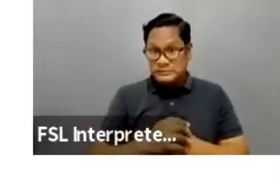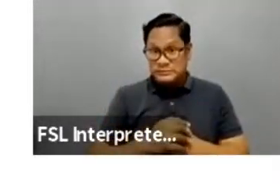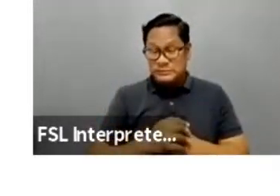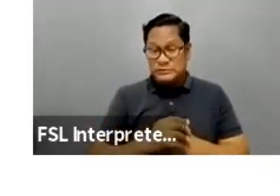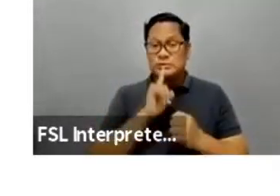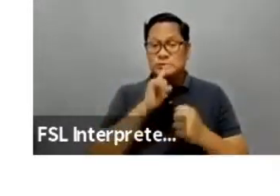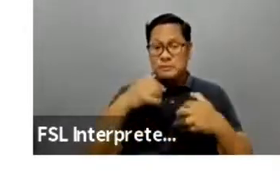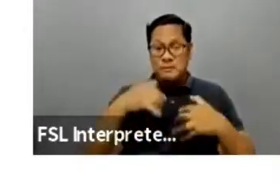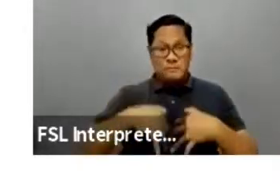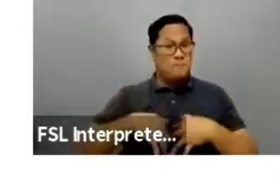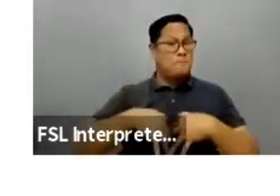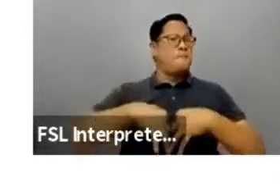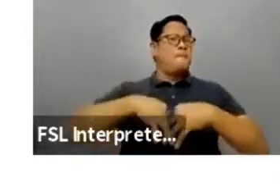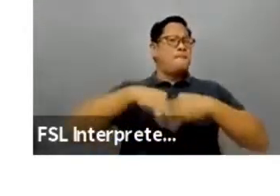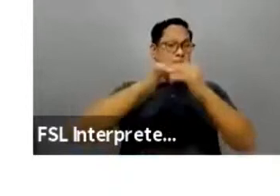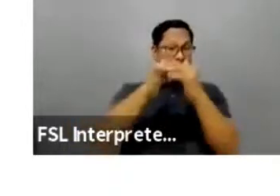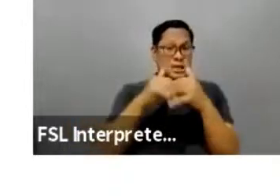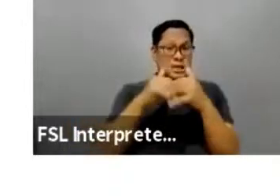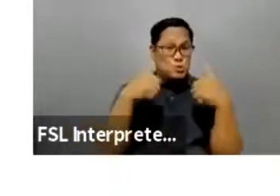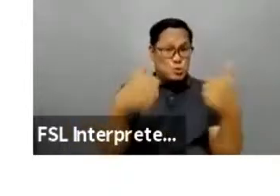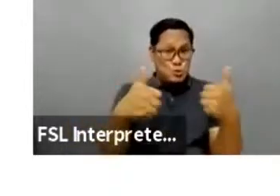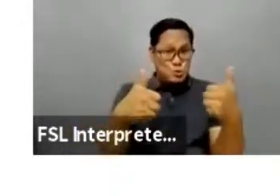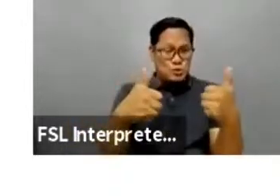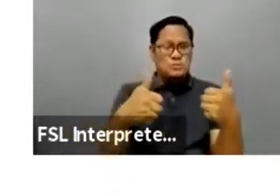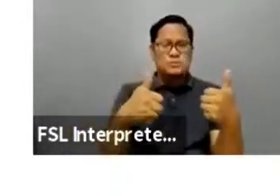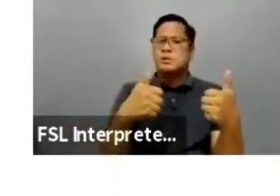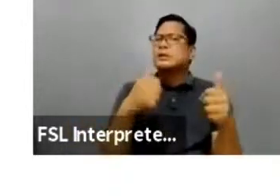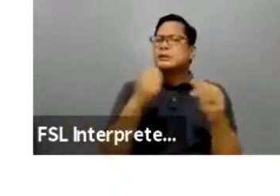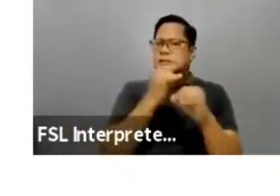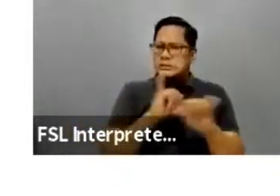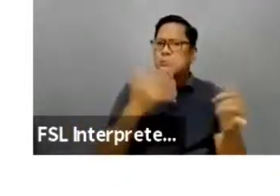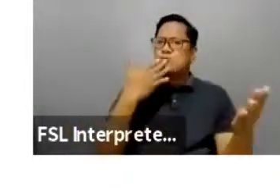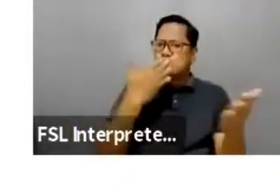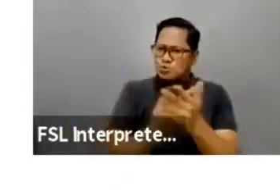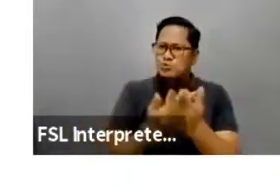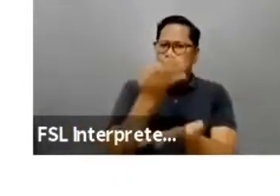build better so you have better financing for your system?